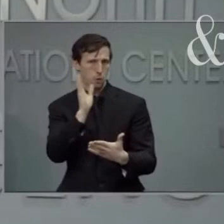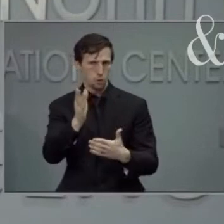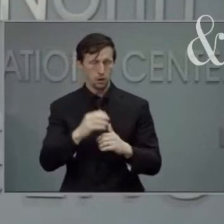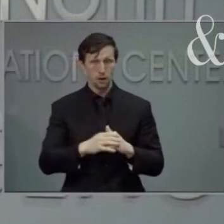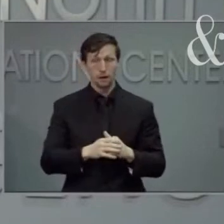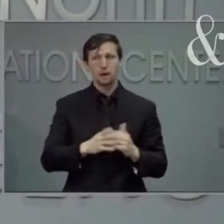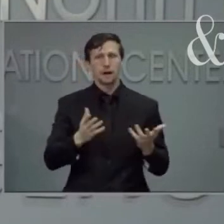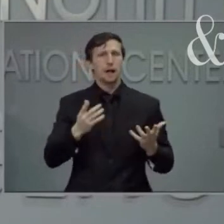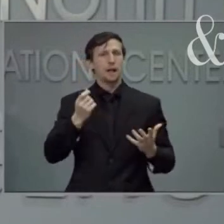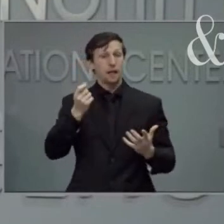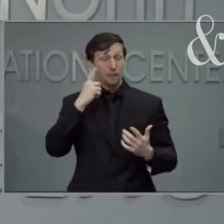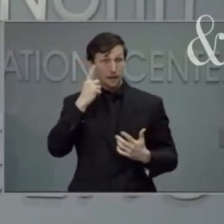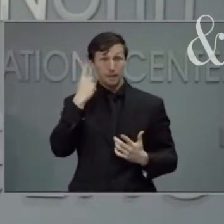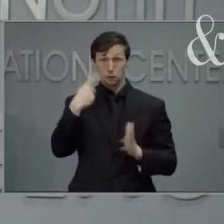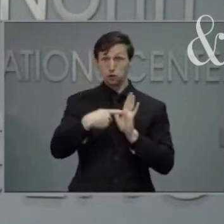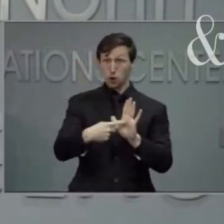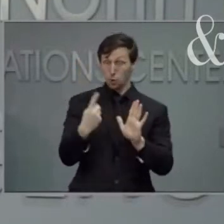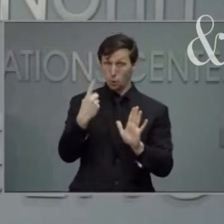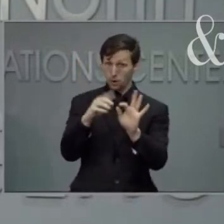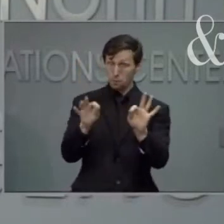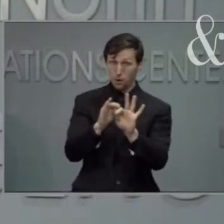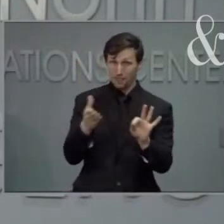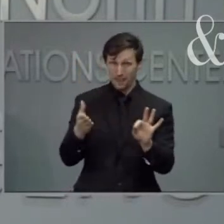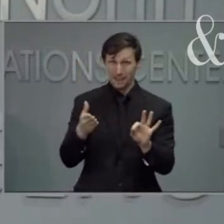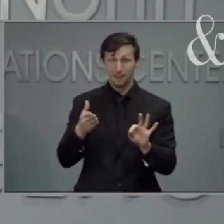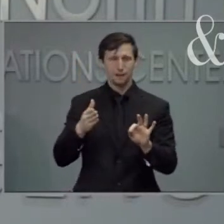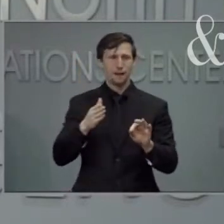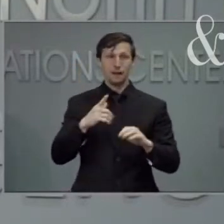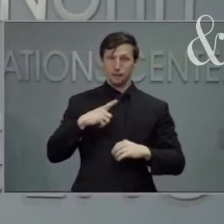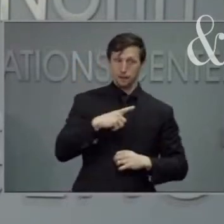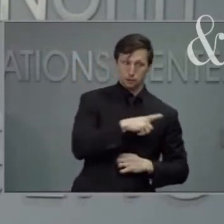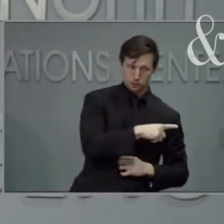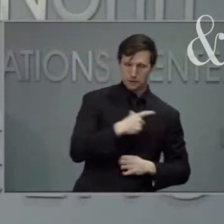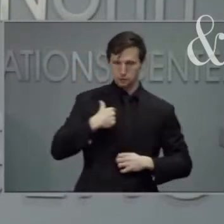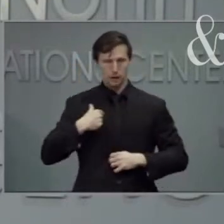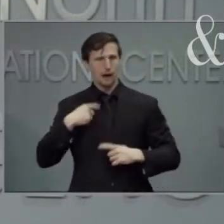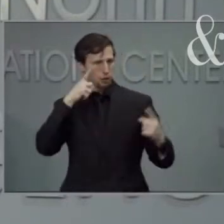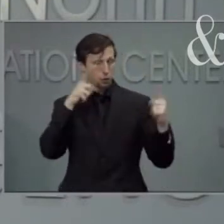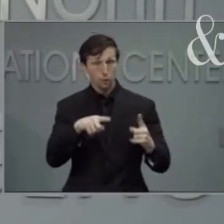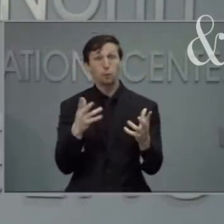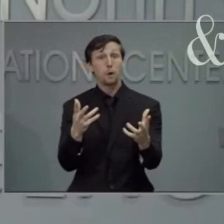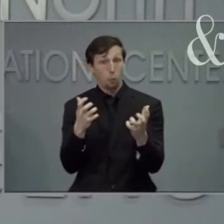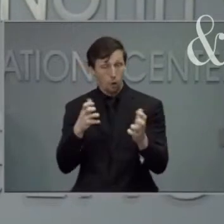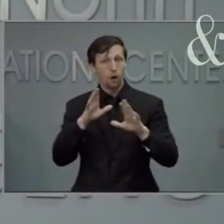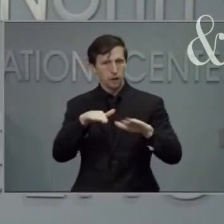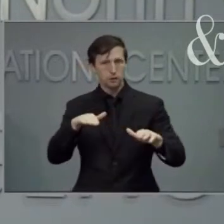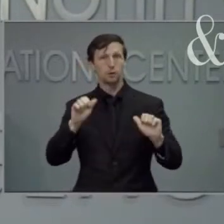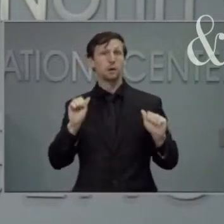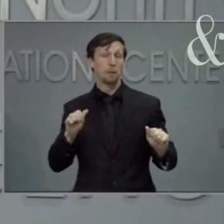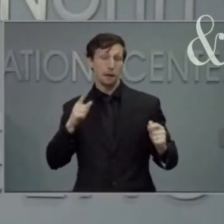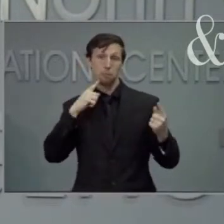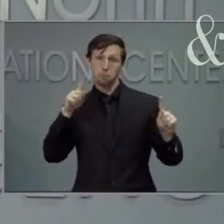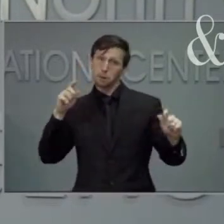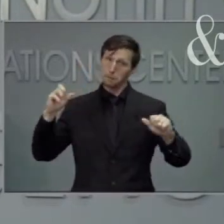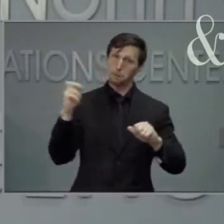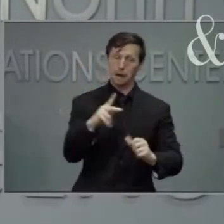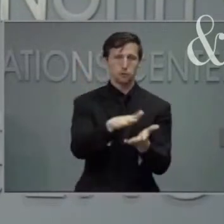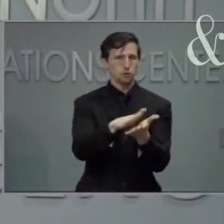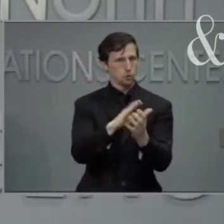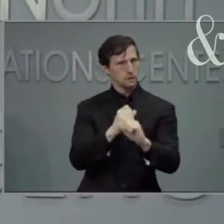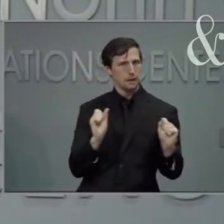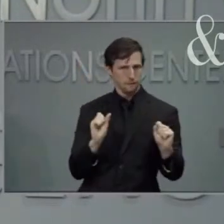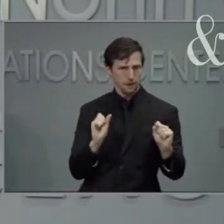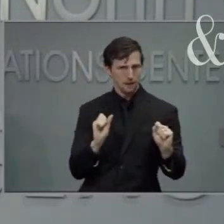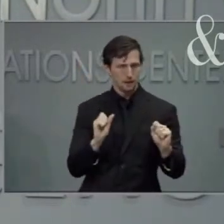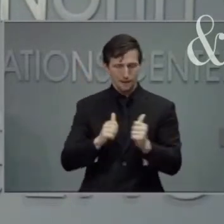all want to get our children back into the classroom, and we want to do it safely. But in order to do that,